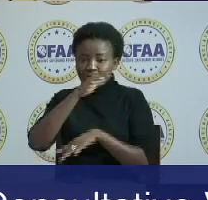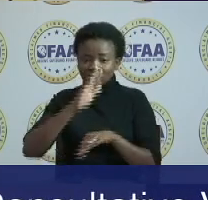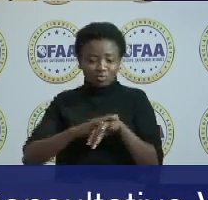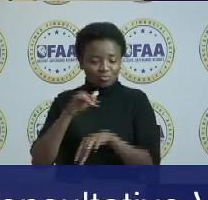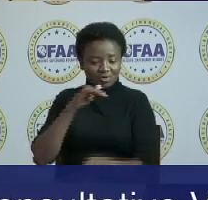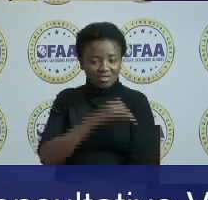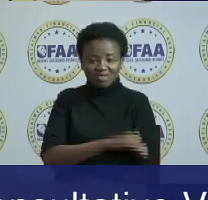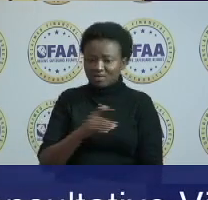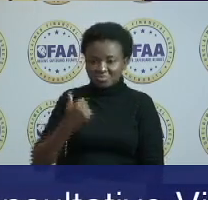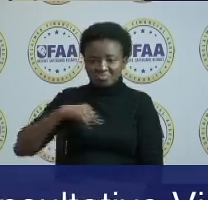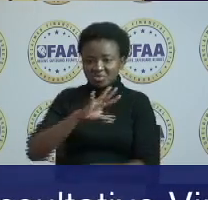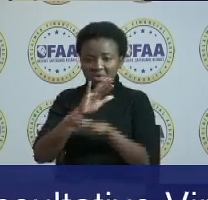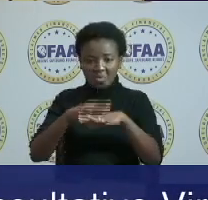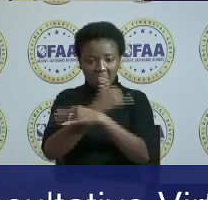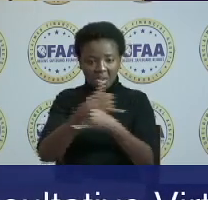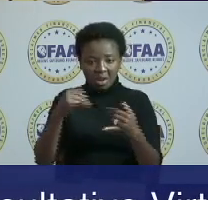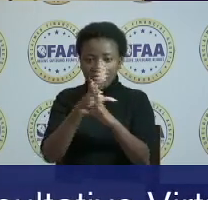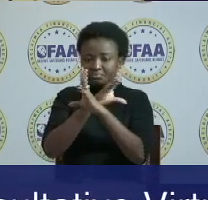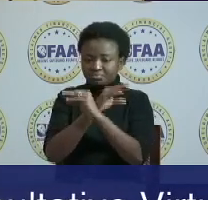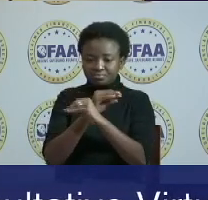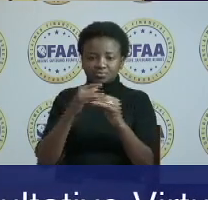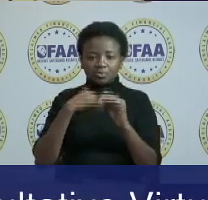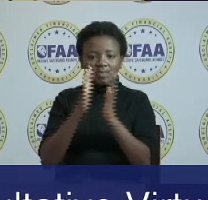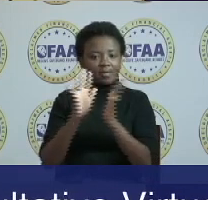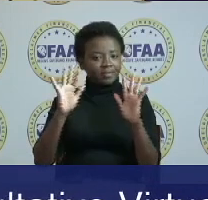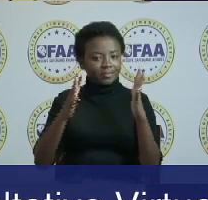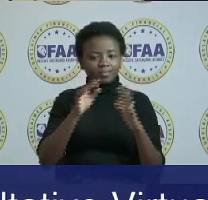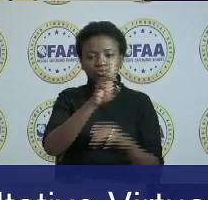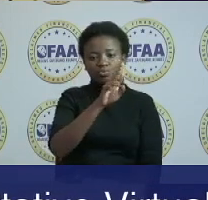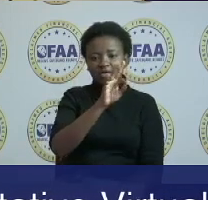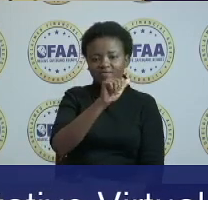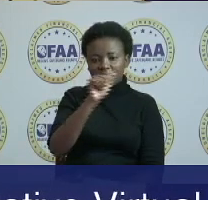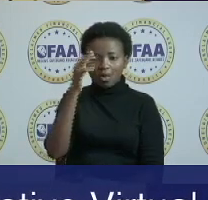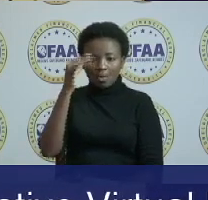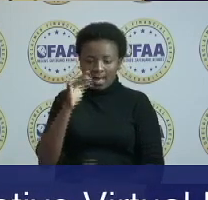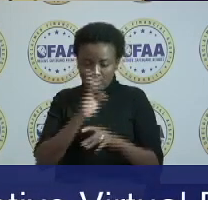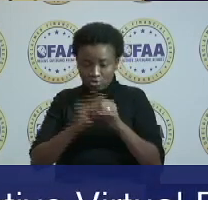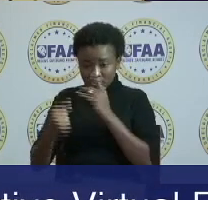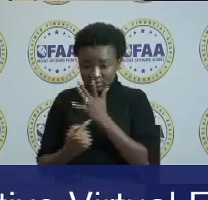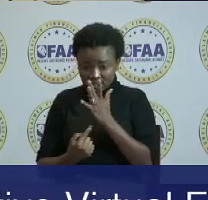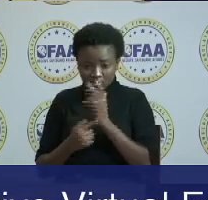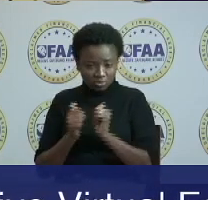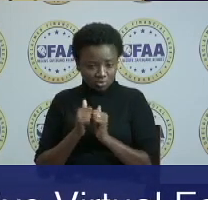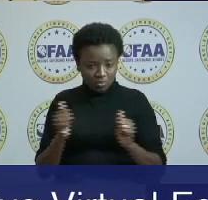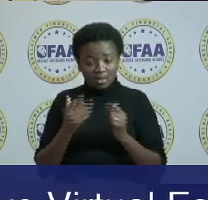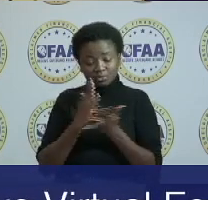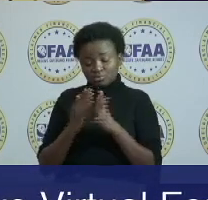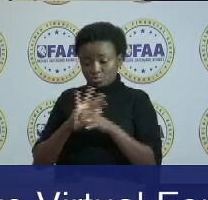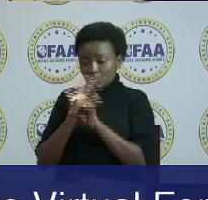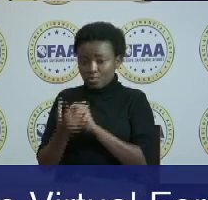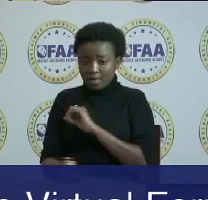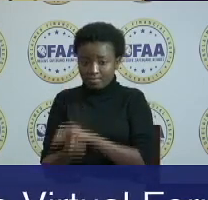should be celebrating this initiative by UFAA in embracing technology. And as much as COVID has come